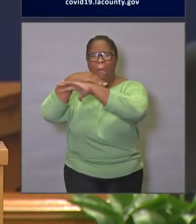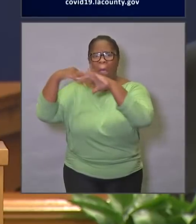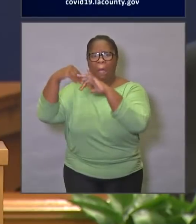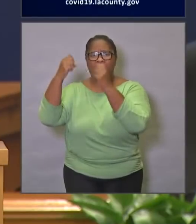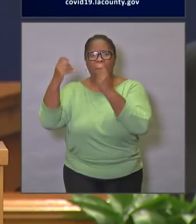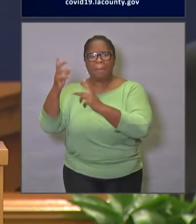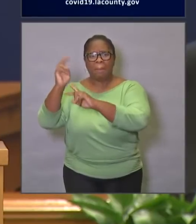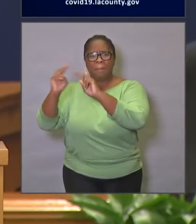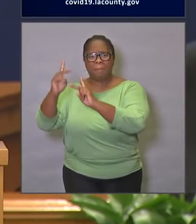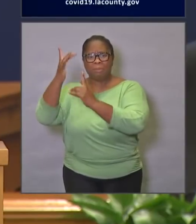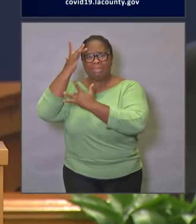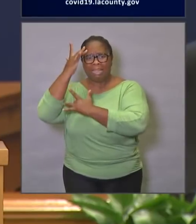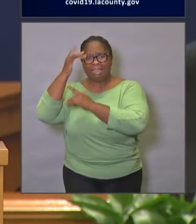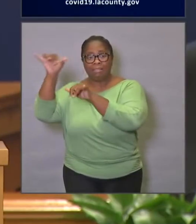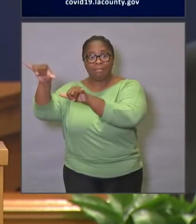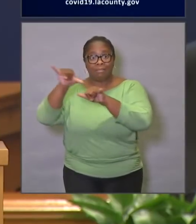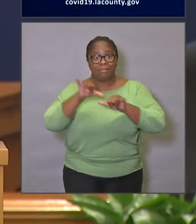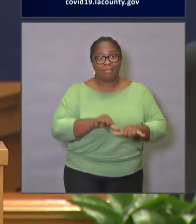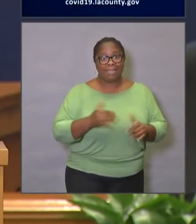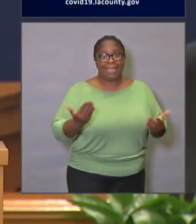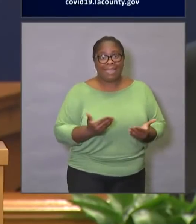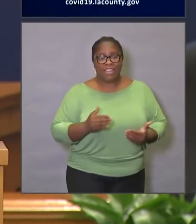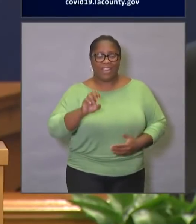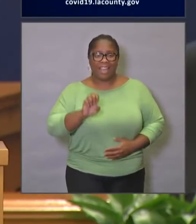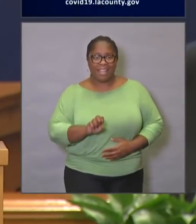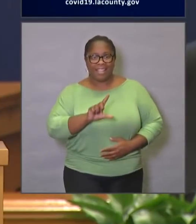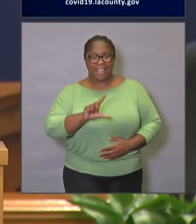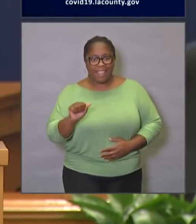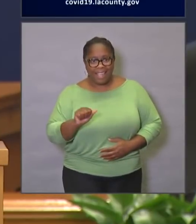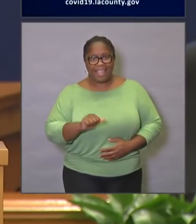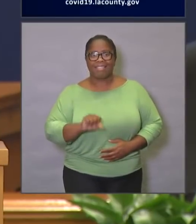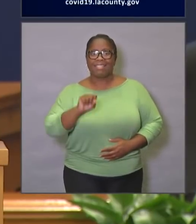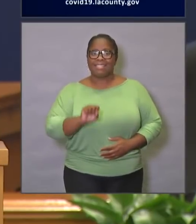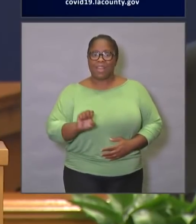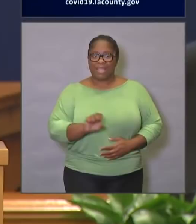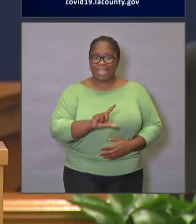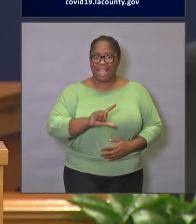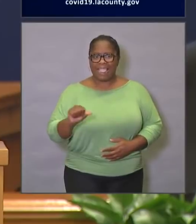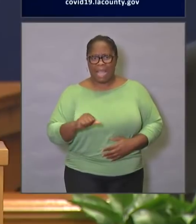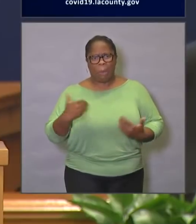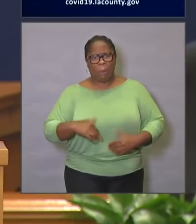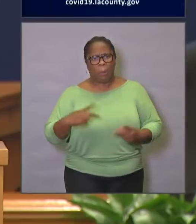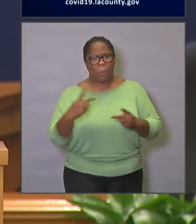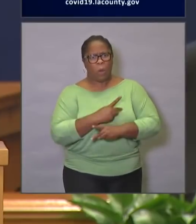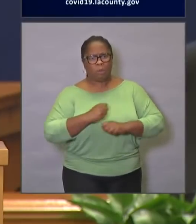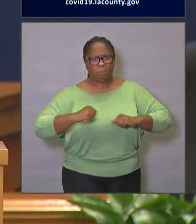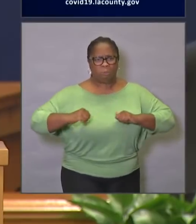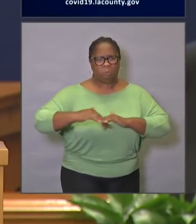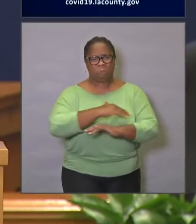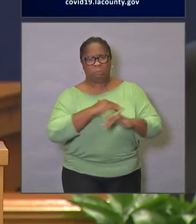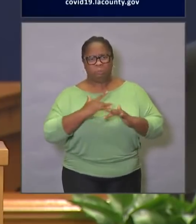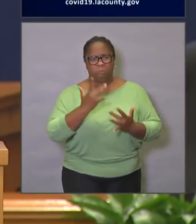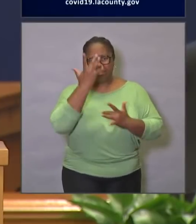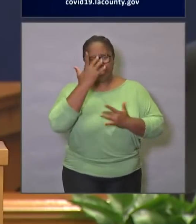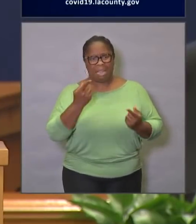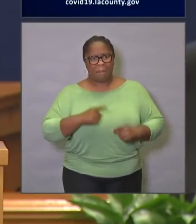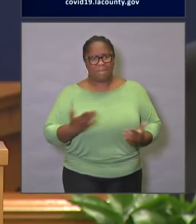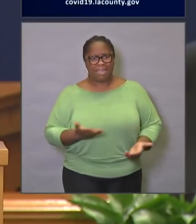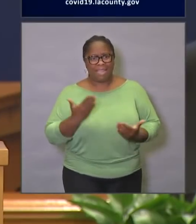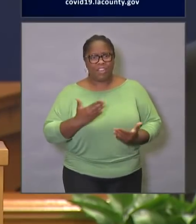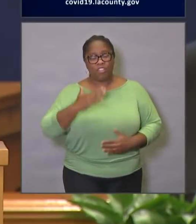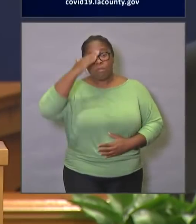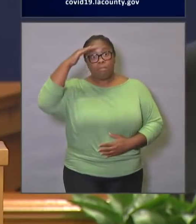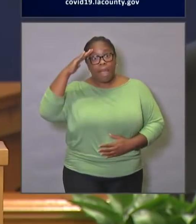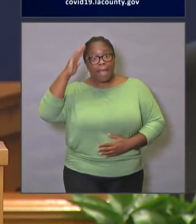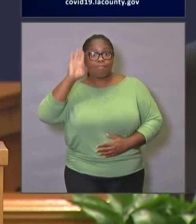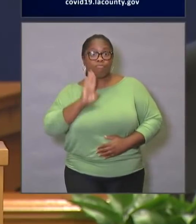the community are our epicenter. Brown and Black people bear a disproportionate burden of this crisis, from the health impacts to